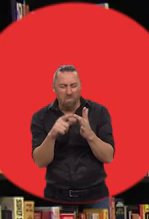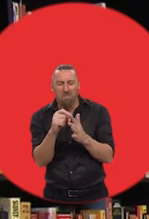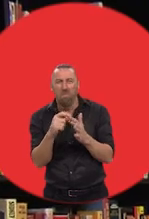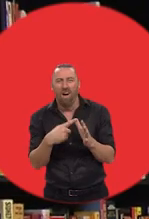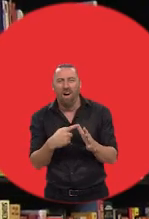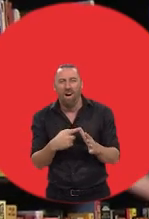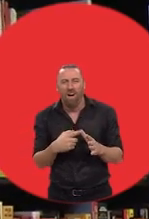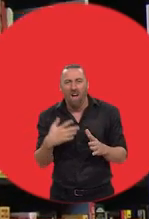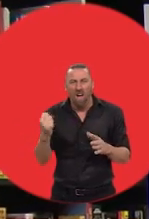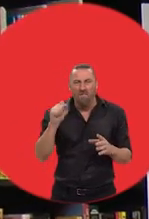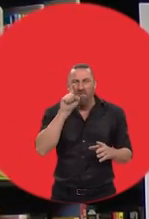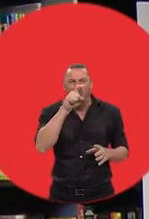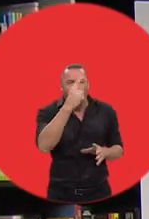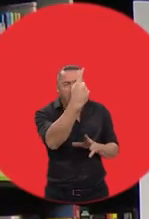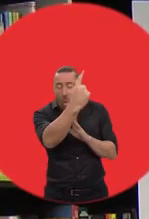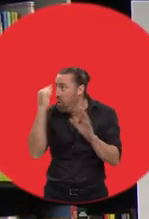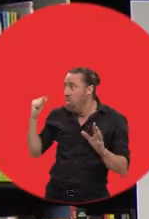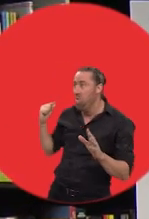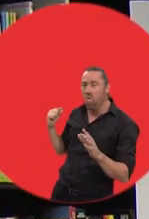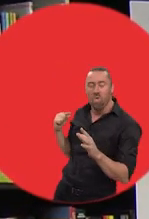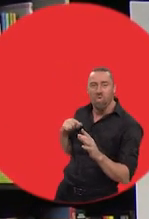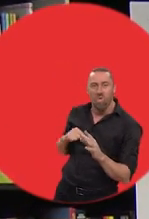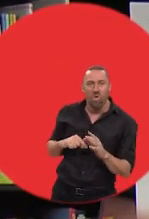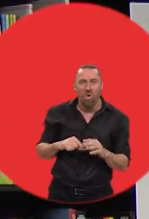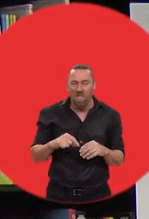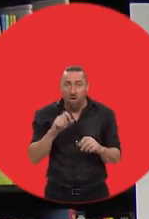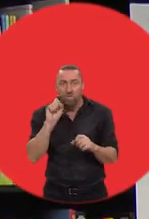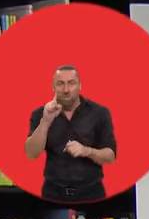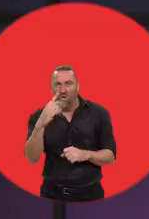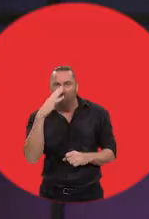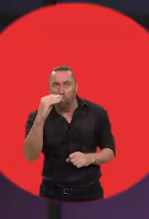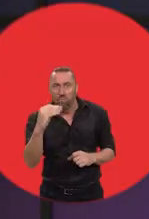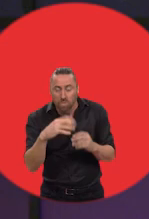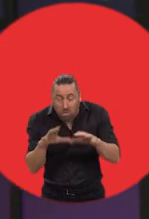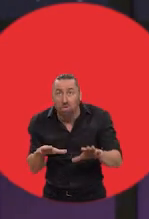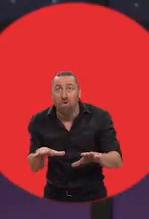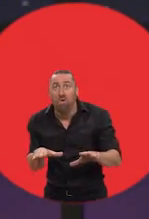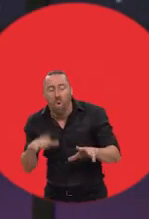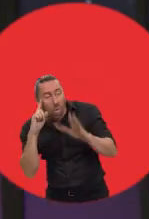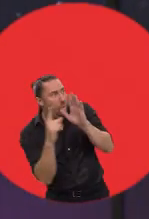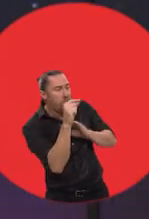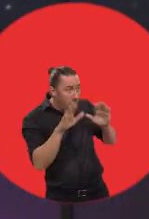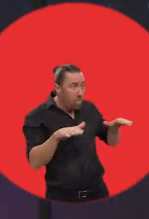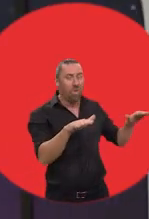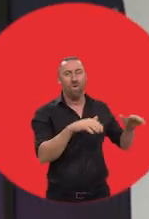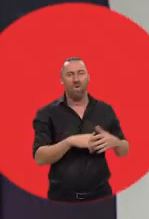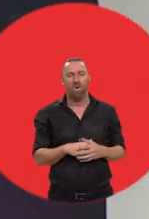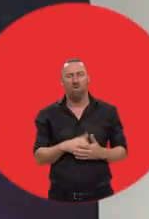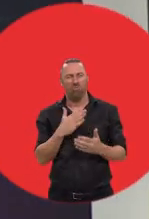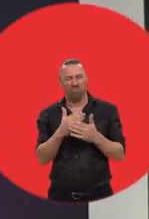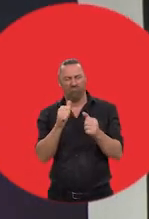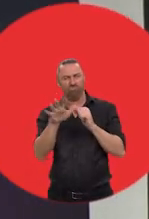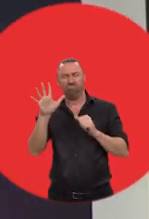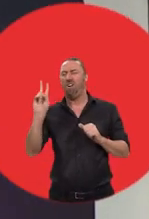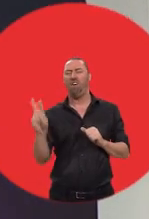to swerve away from a falcon and flap away from a fox. I think the best adventures are adventures